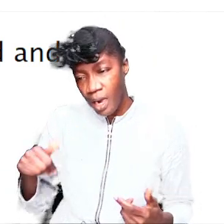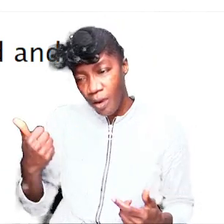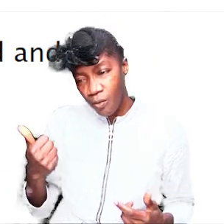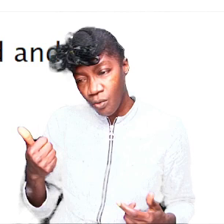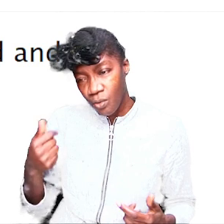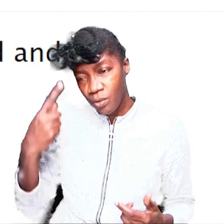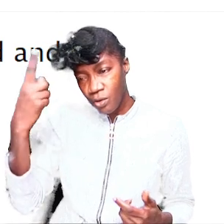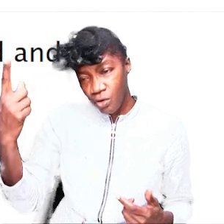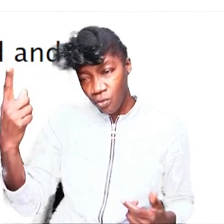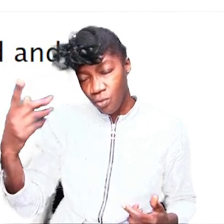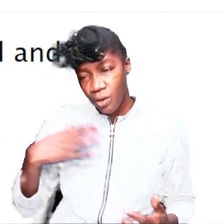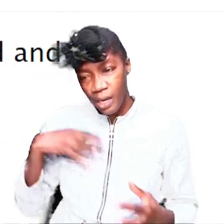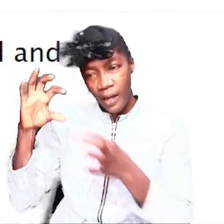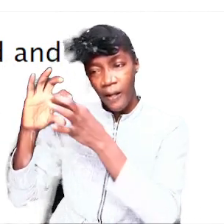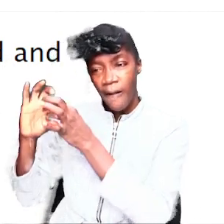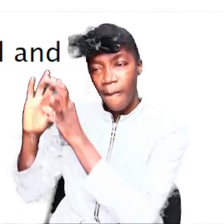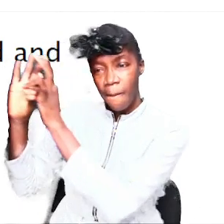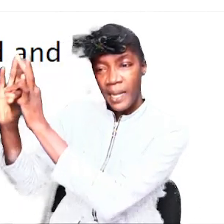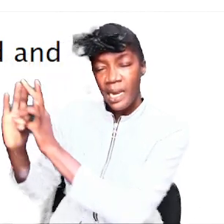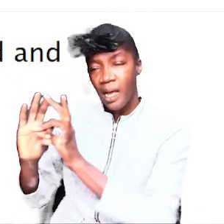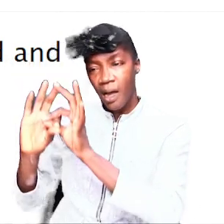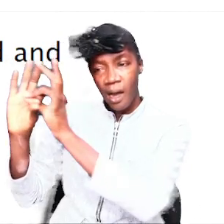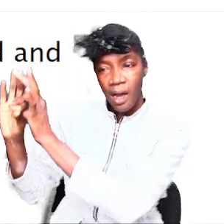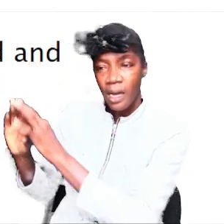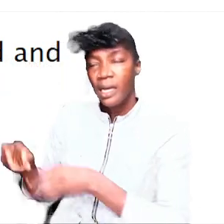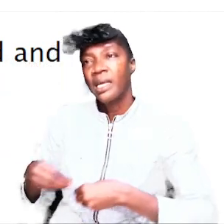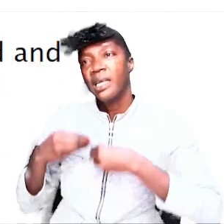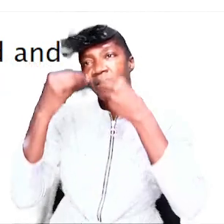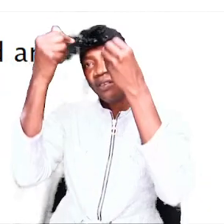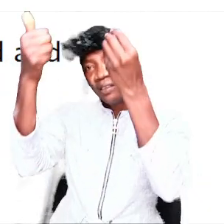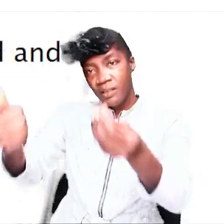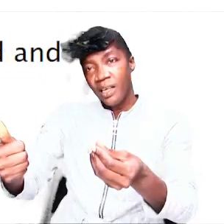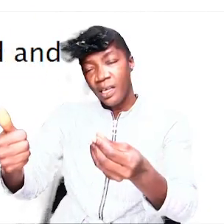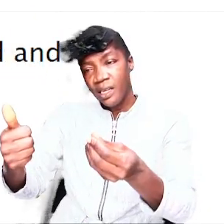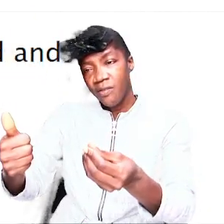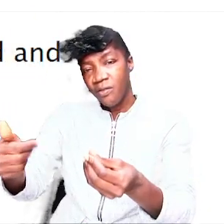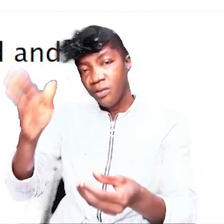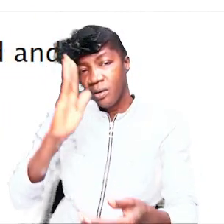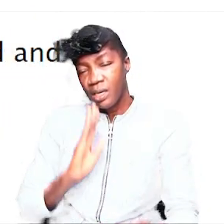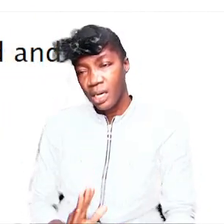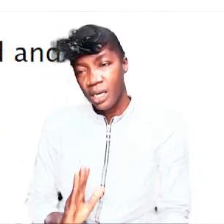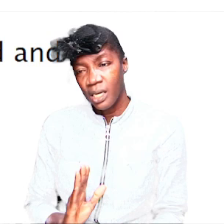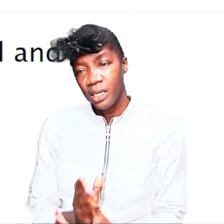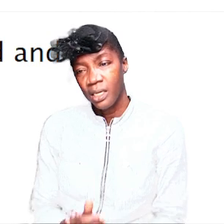you I belong. I give myself to you. You see, if we give ourselves to God,